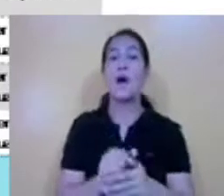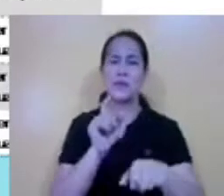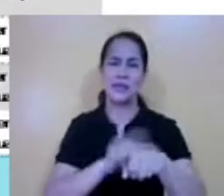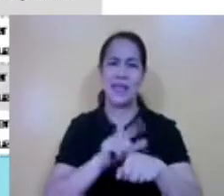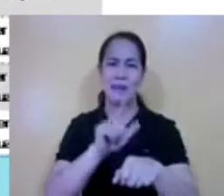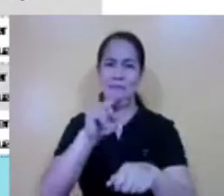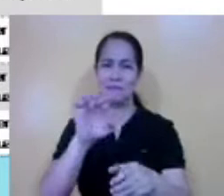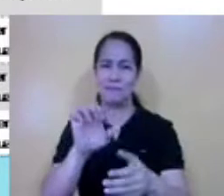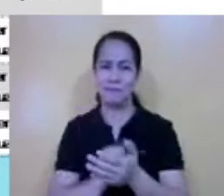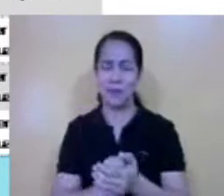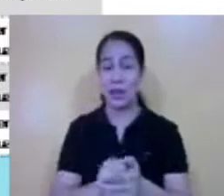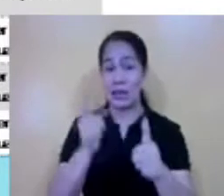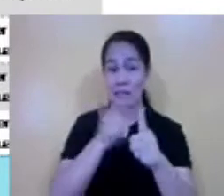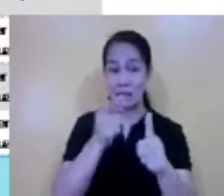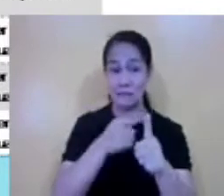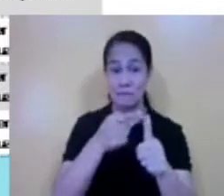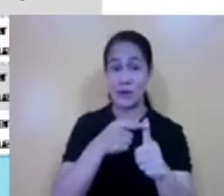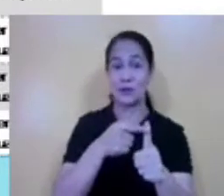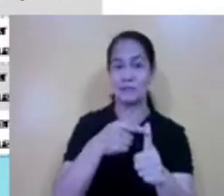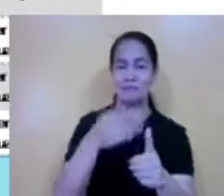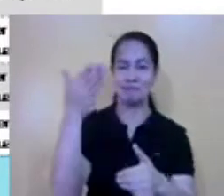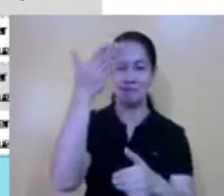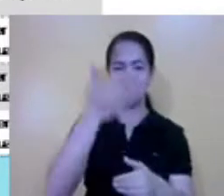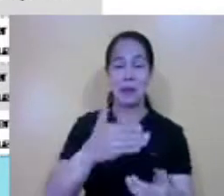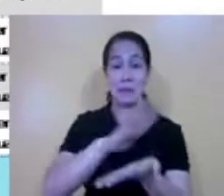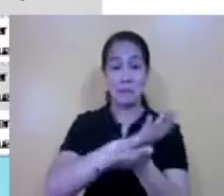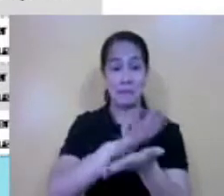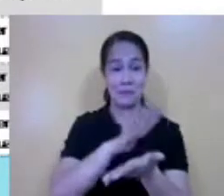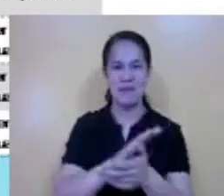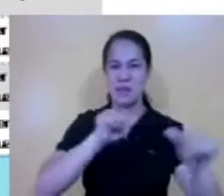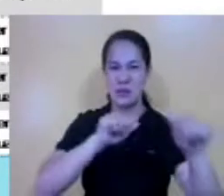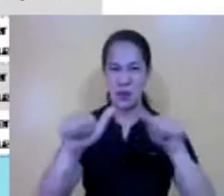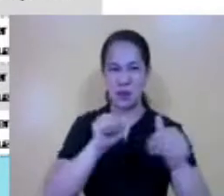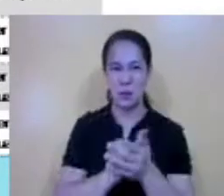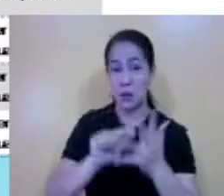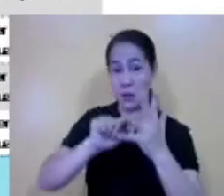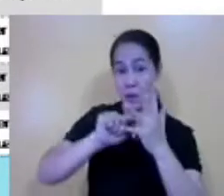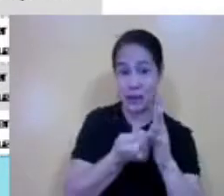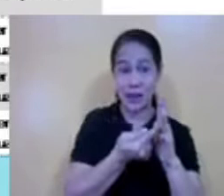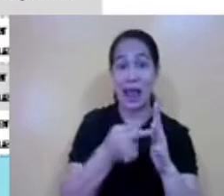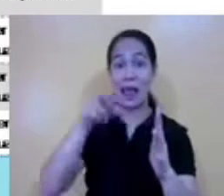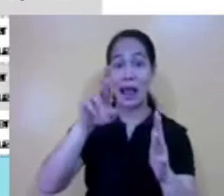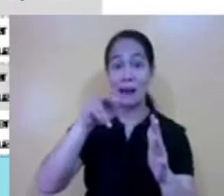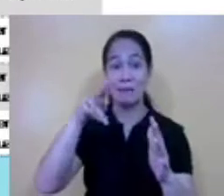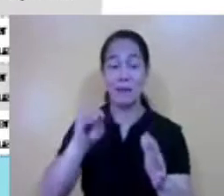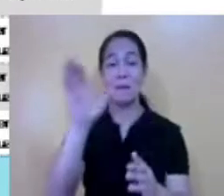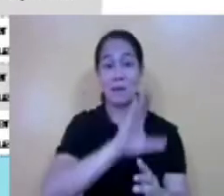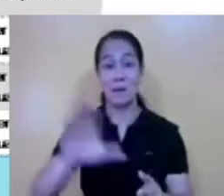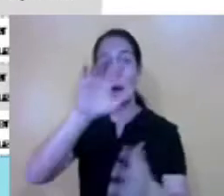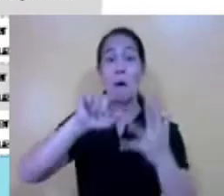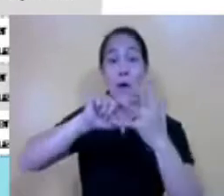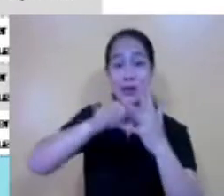first phase of our RPMS, the first activity is the start of RPMS cycle and the start of your portfolio